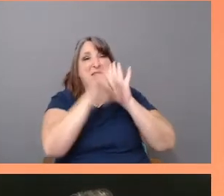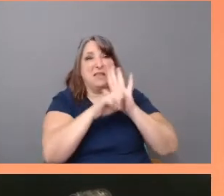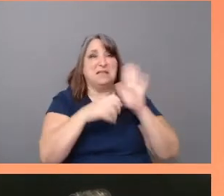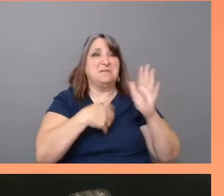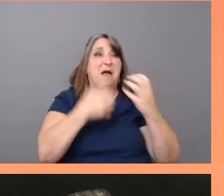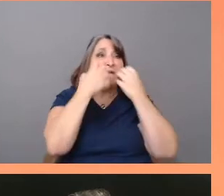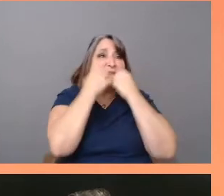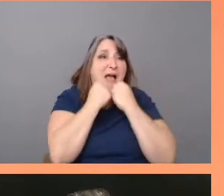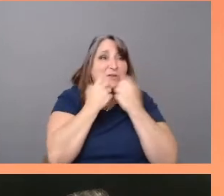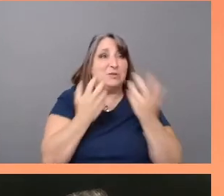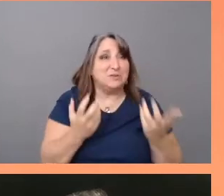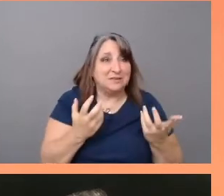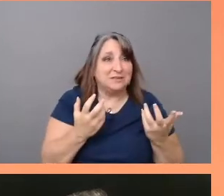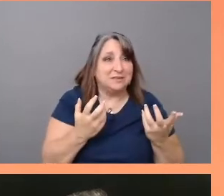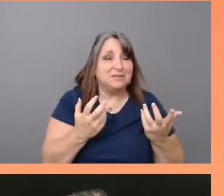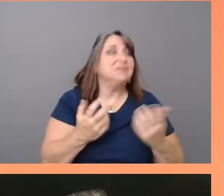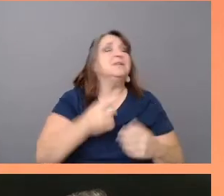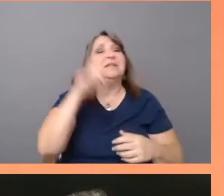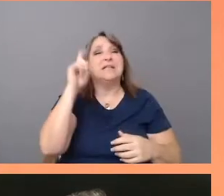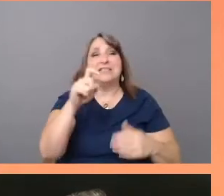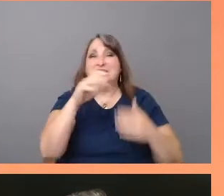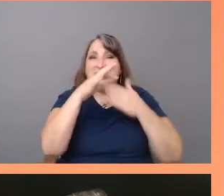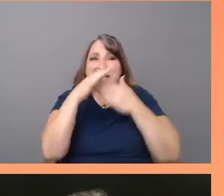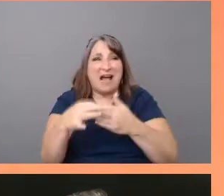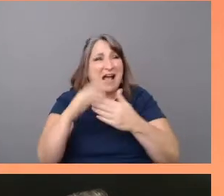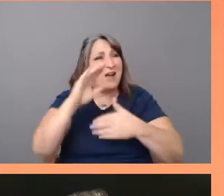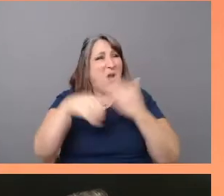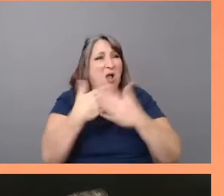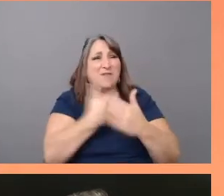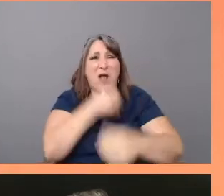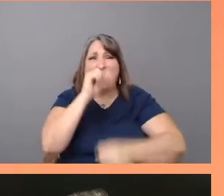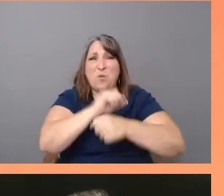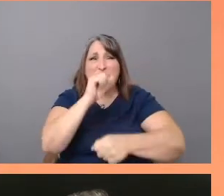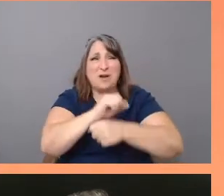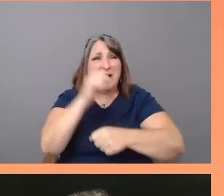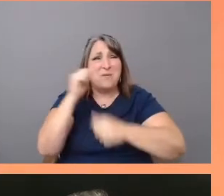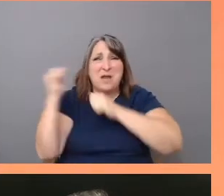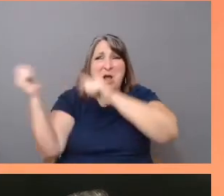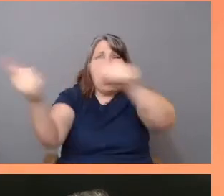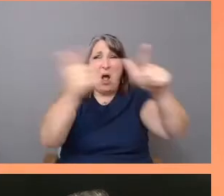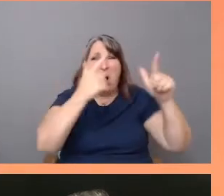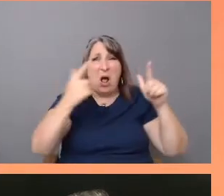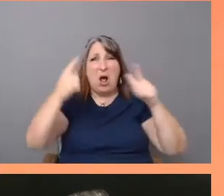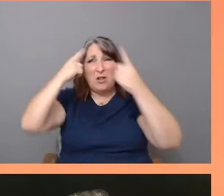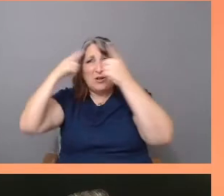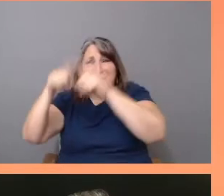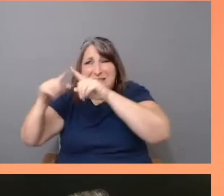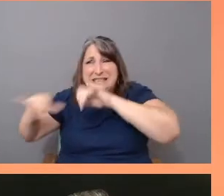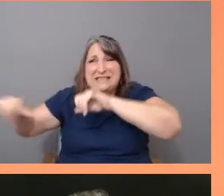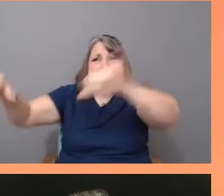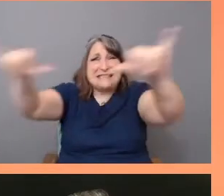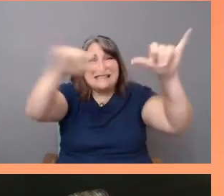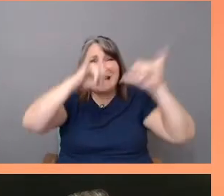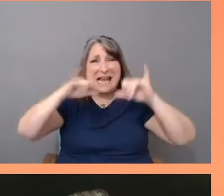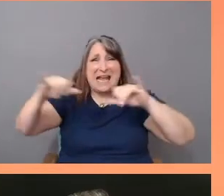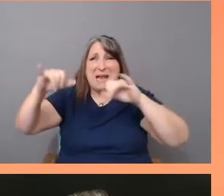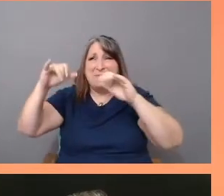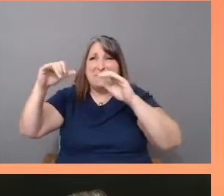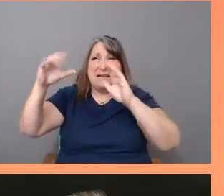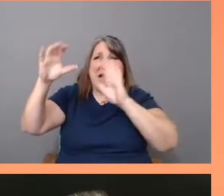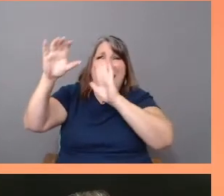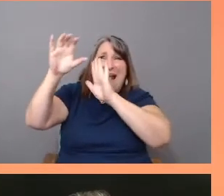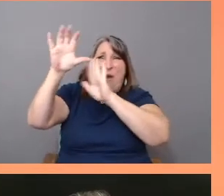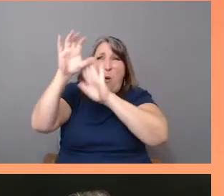all of our work, and we all stand firm on those, then the industry will respond to that. And the industry